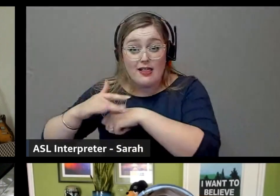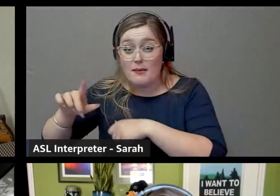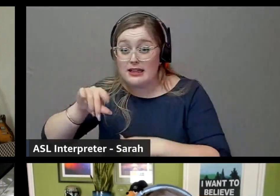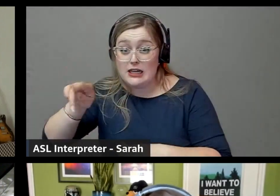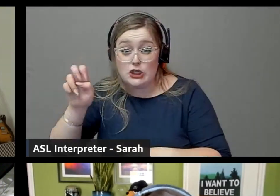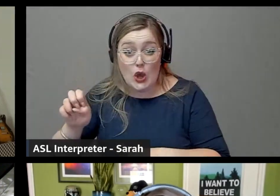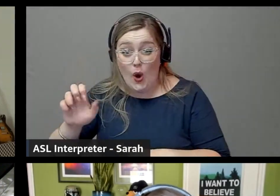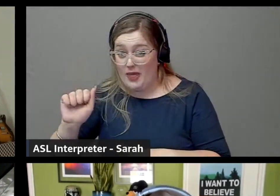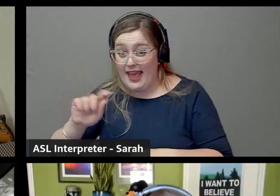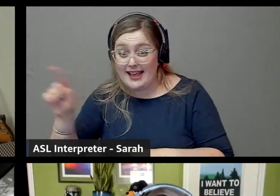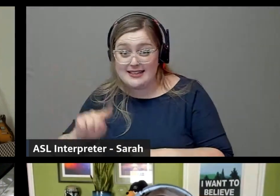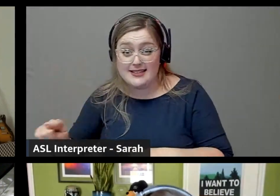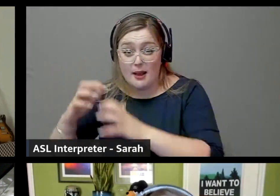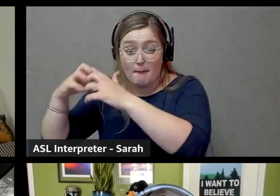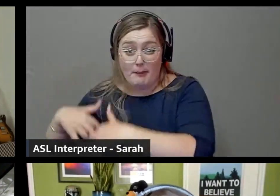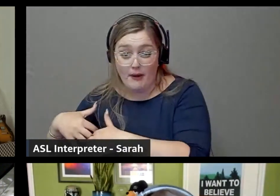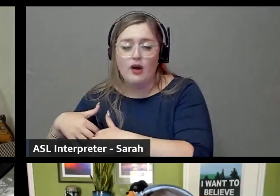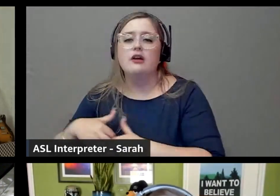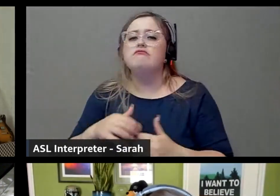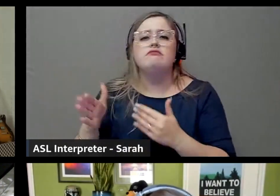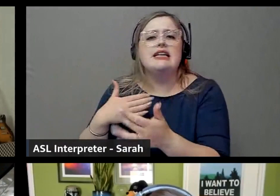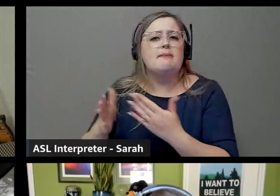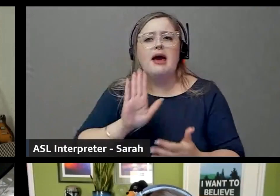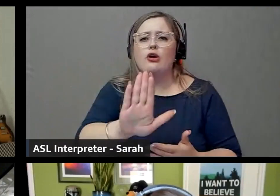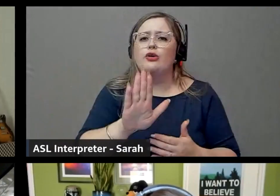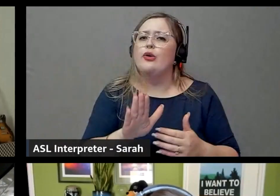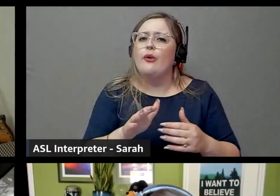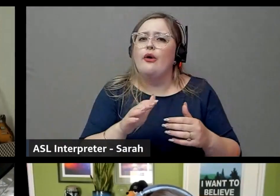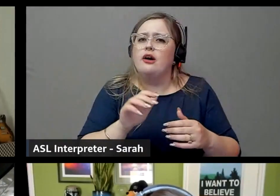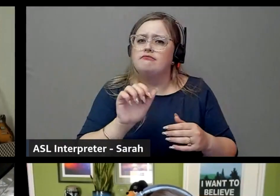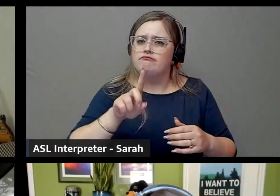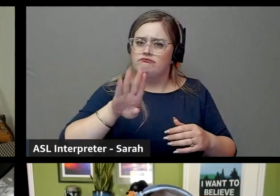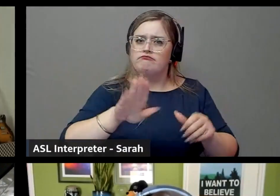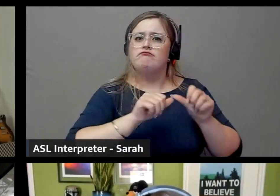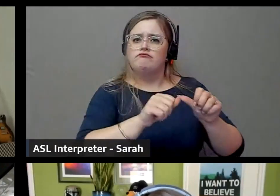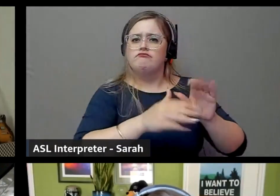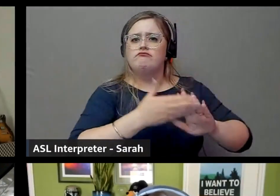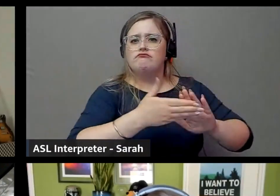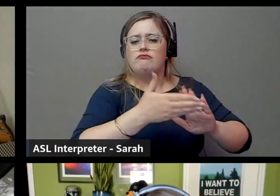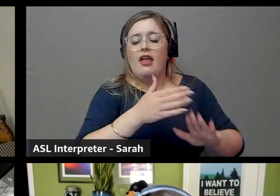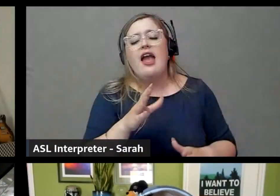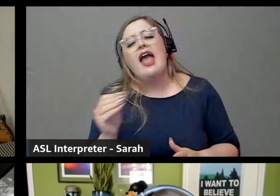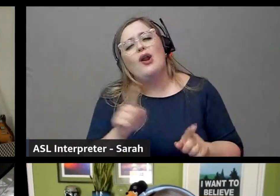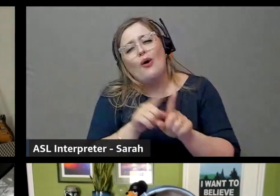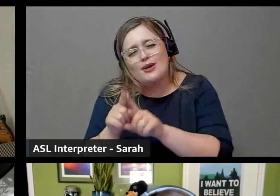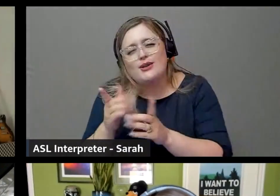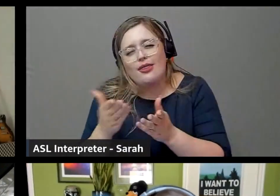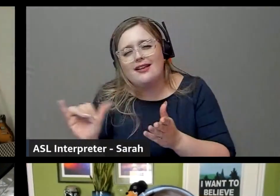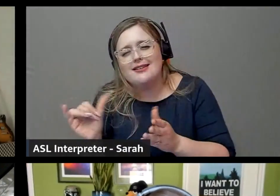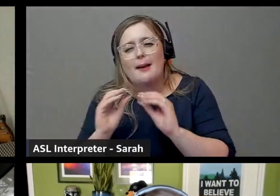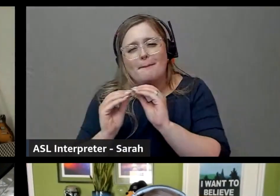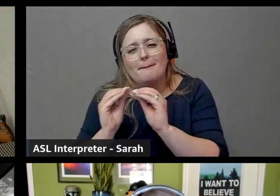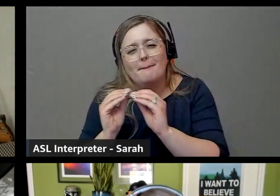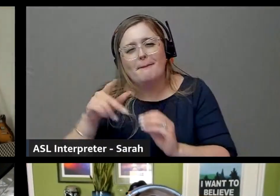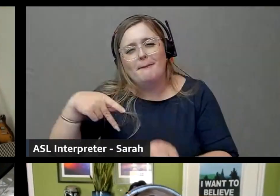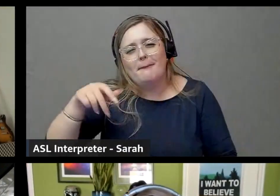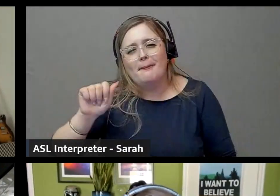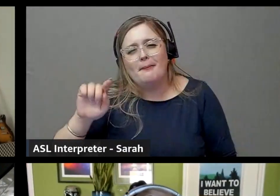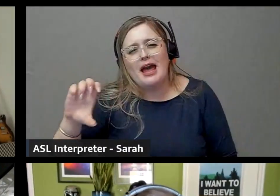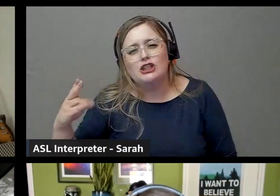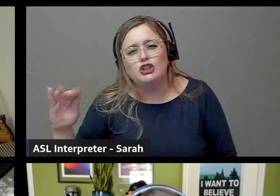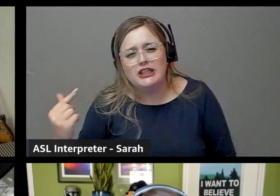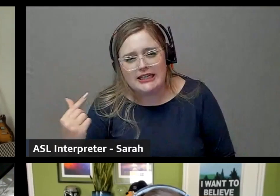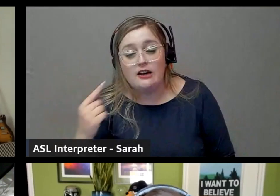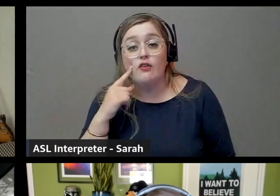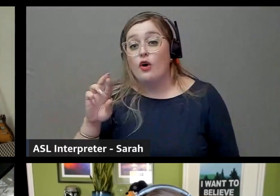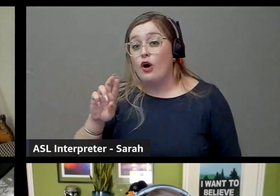up. And another thing is going to be things like patching, right? Which we can talk about a little bit more in depth for RDS Custom. It works different